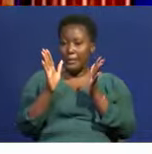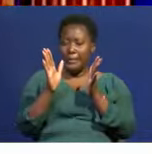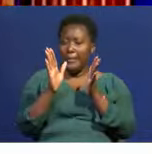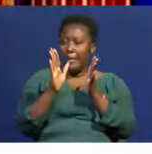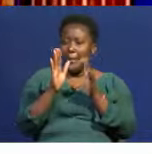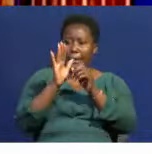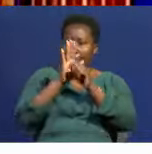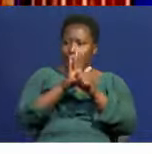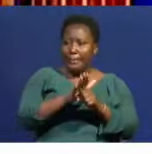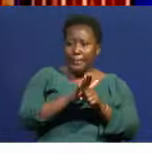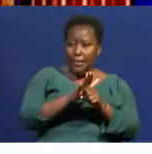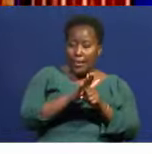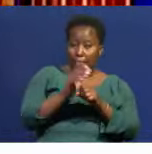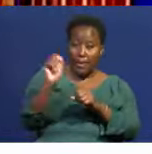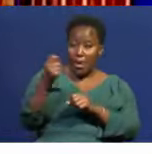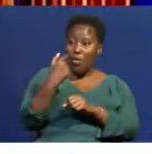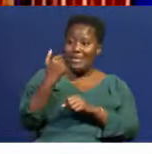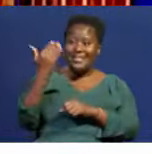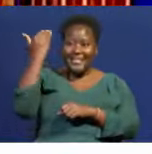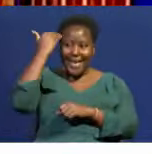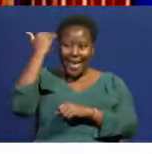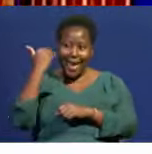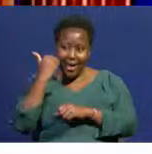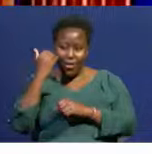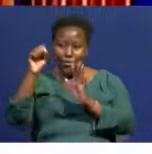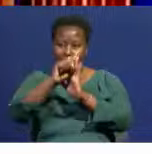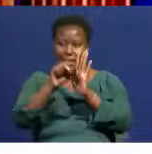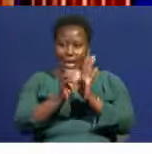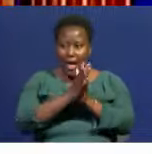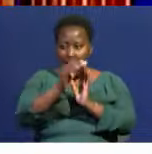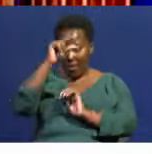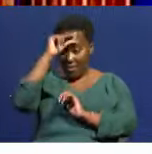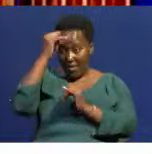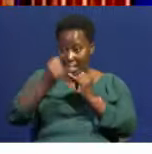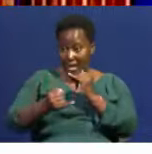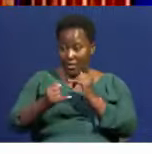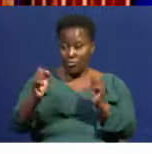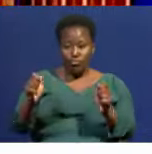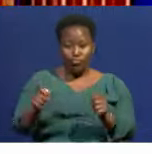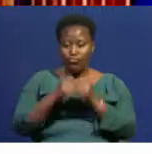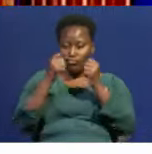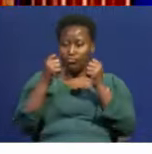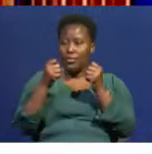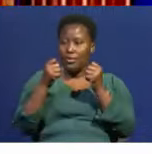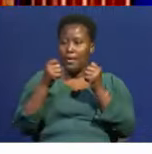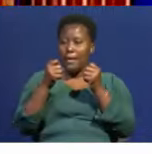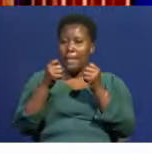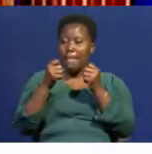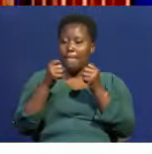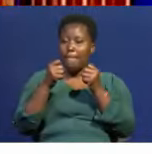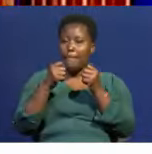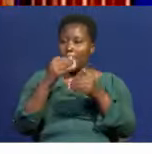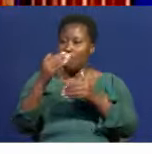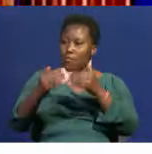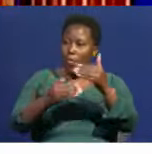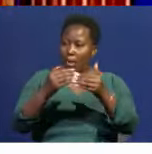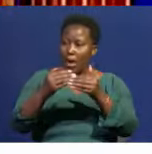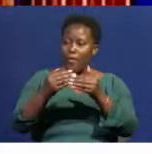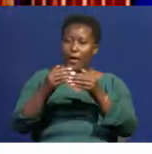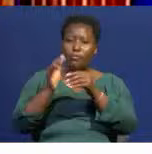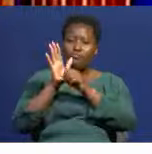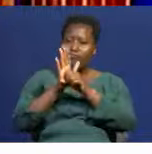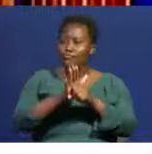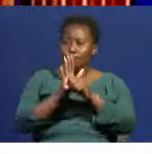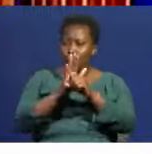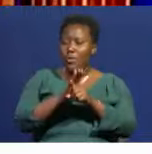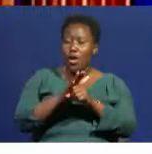insubordinating the President, who is the head of state and government. And lastly, gross misconduct by persistently bullying state